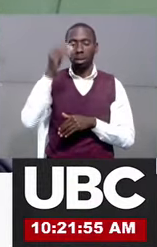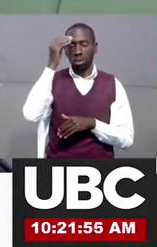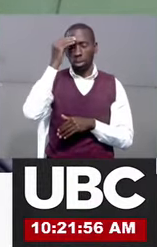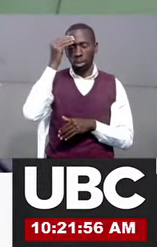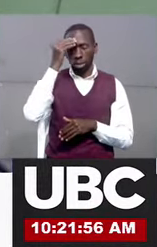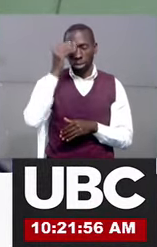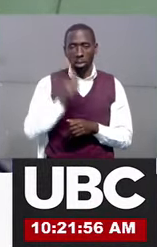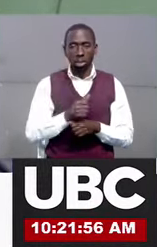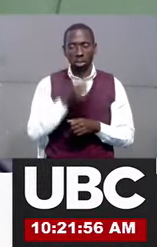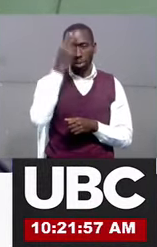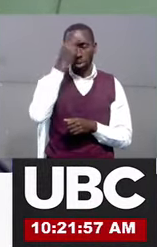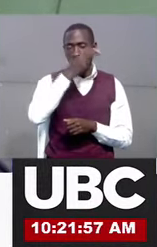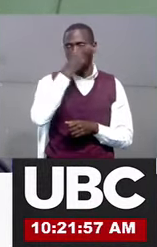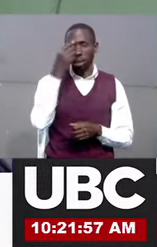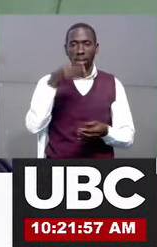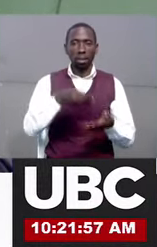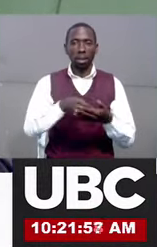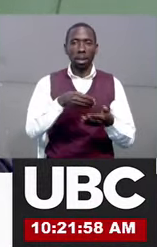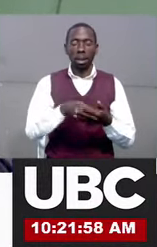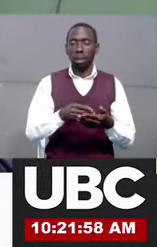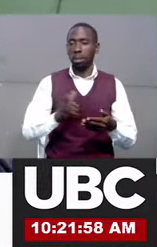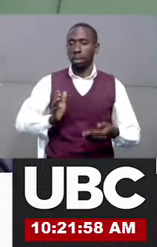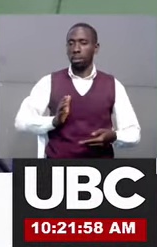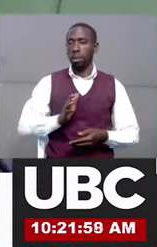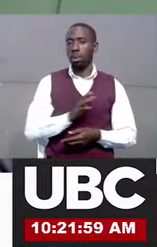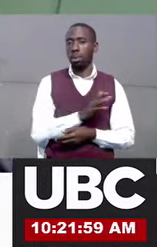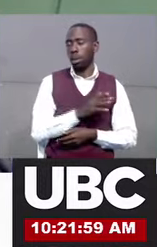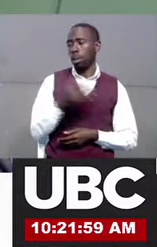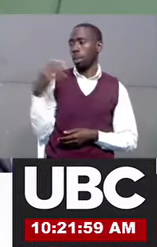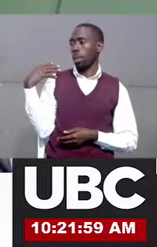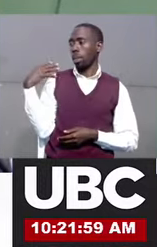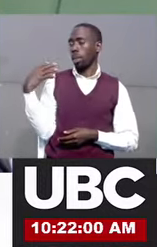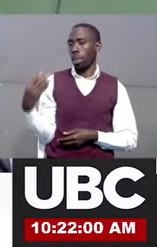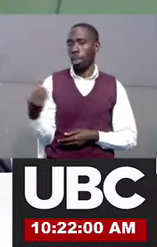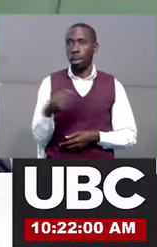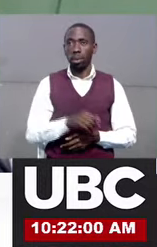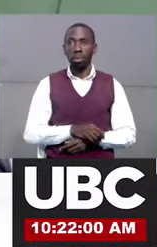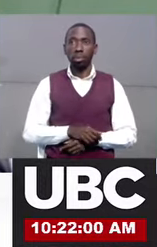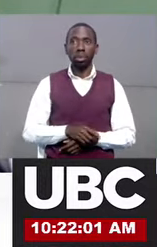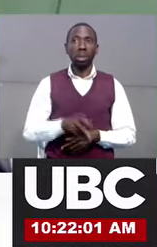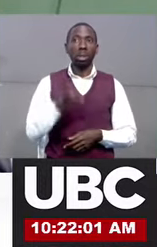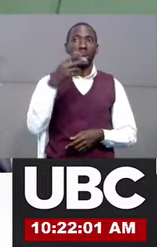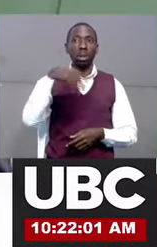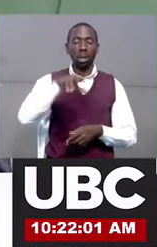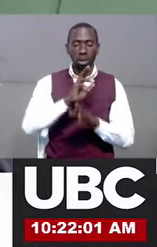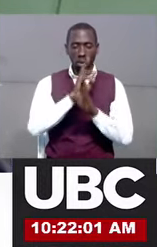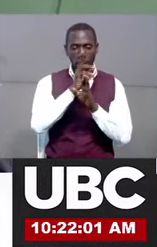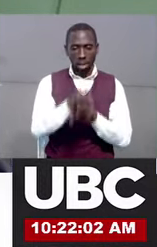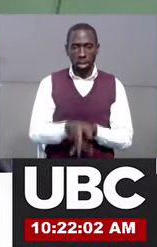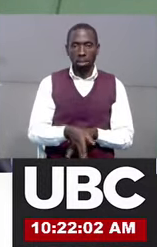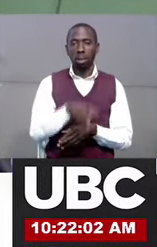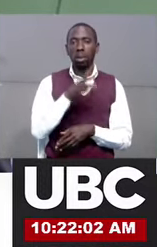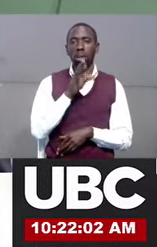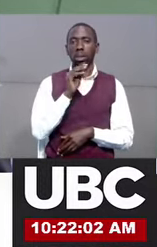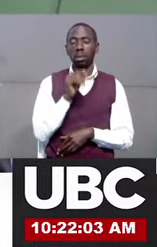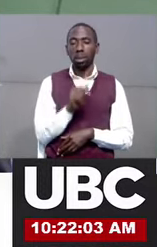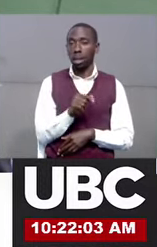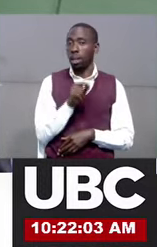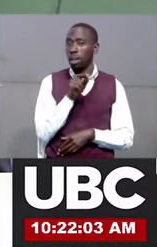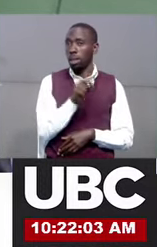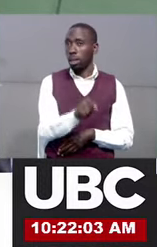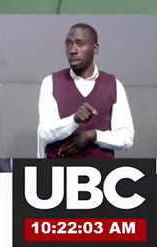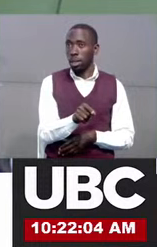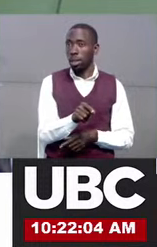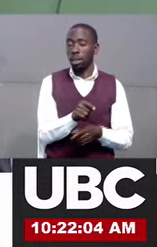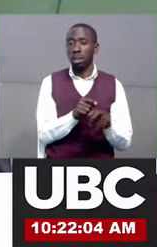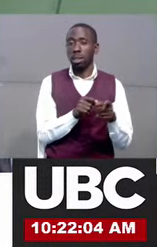Student Financing Board recently. This, Right Honorable Speaker, this is not